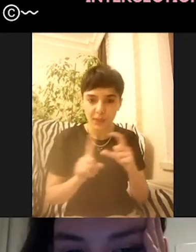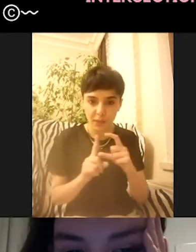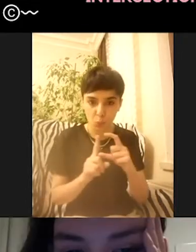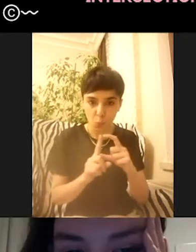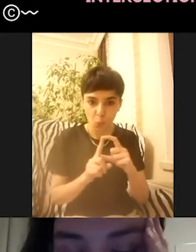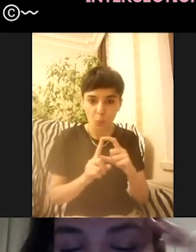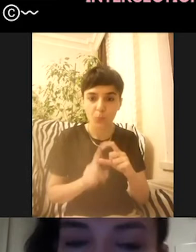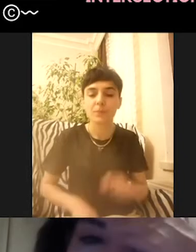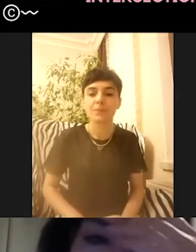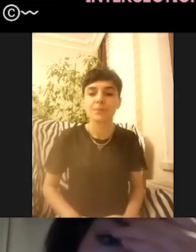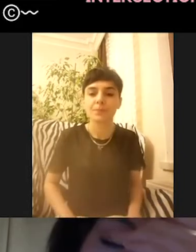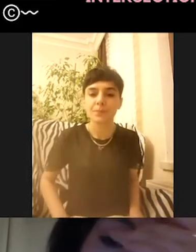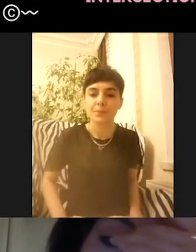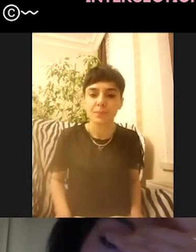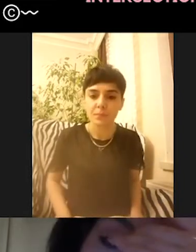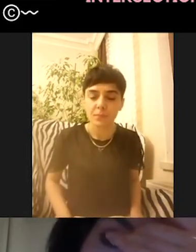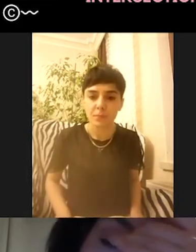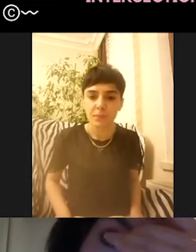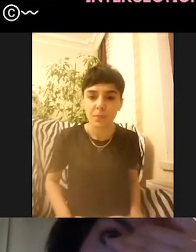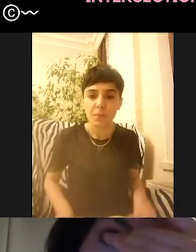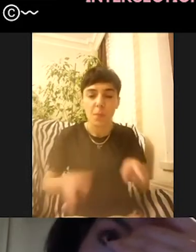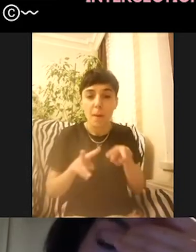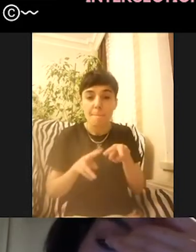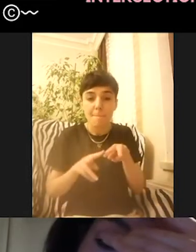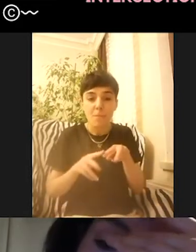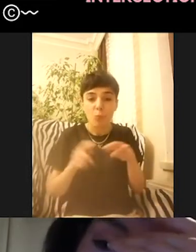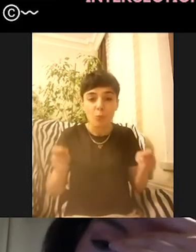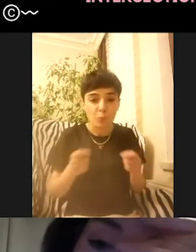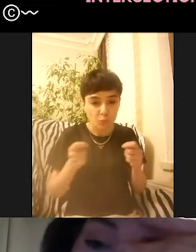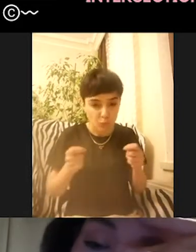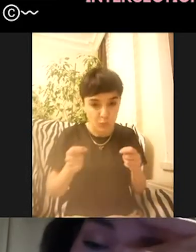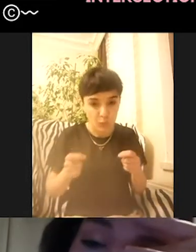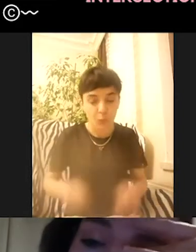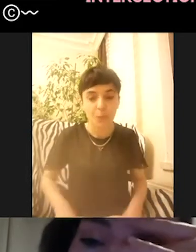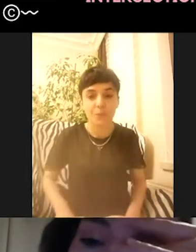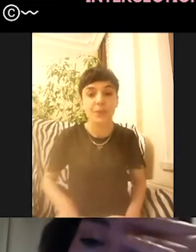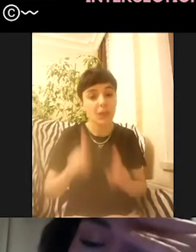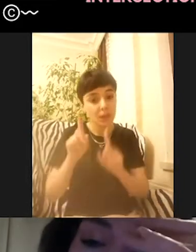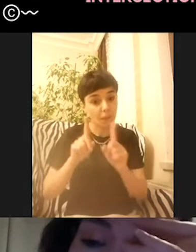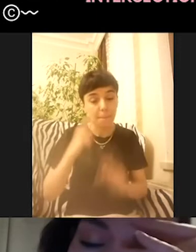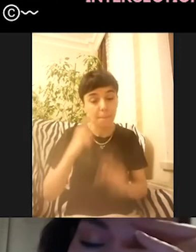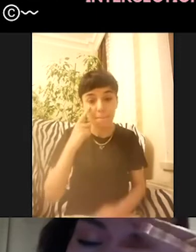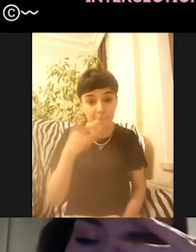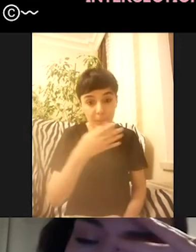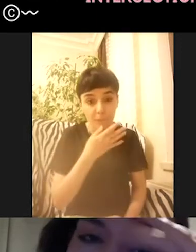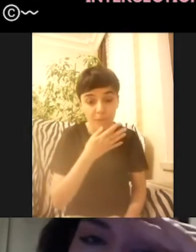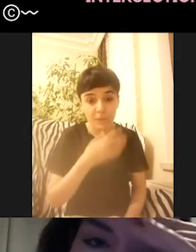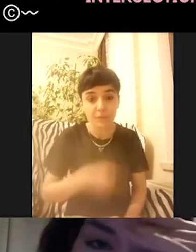it later on. But indeed, I'm Dino 𝘗𝘯𝘪𝘥𝘦, director of Maruf, which is a international queer